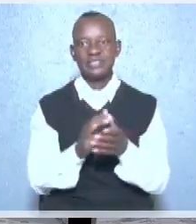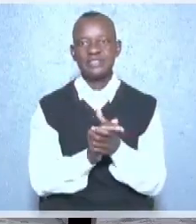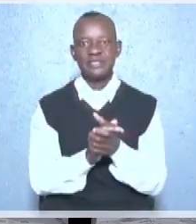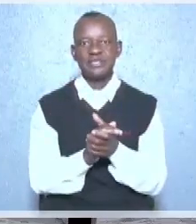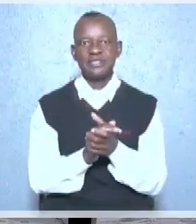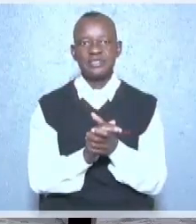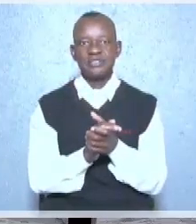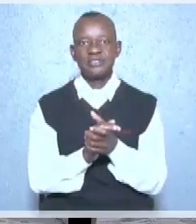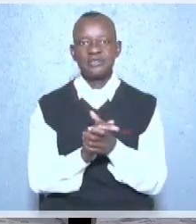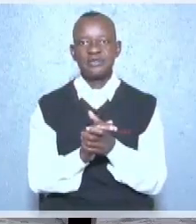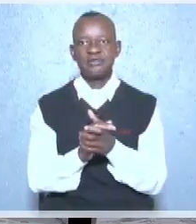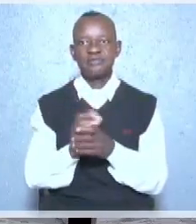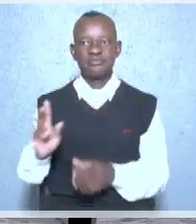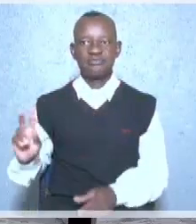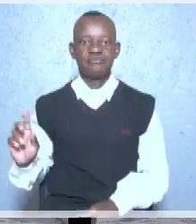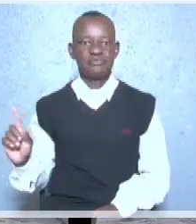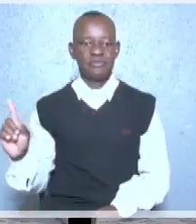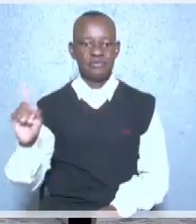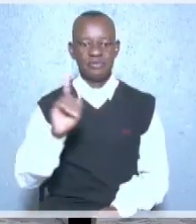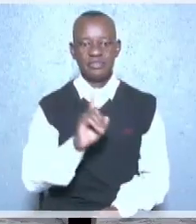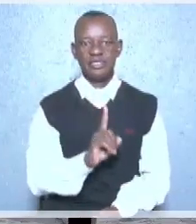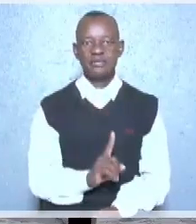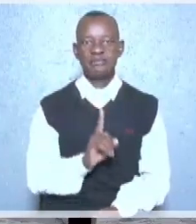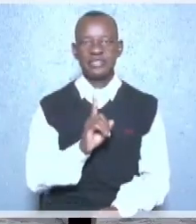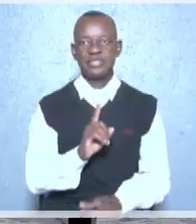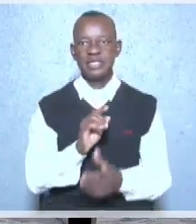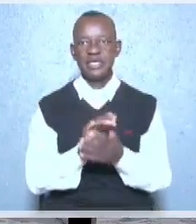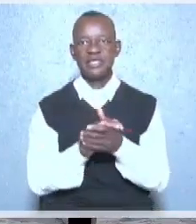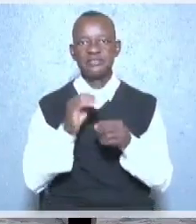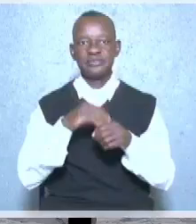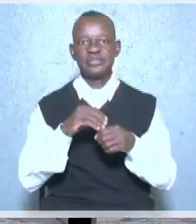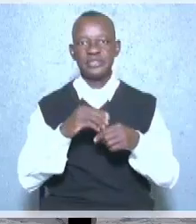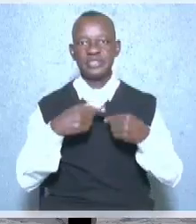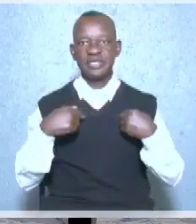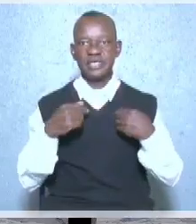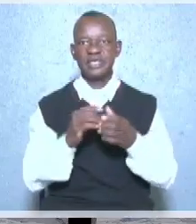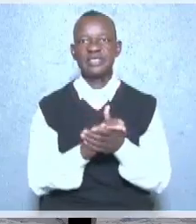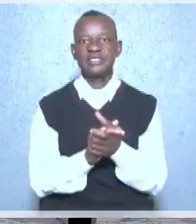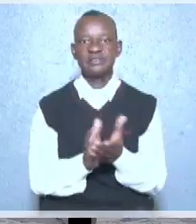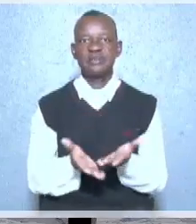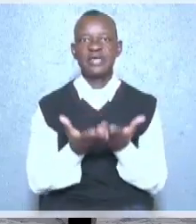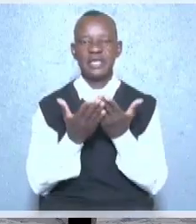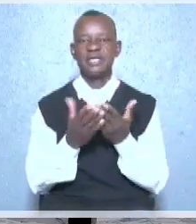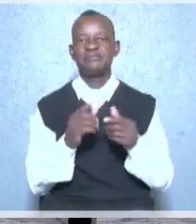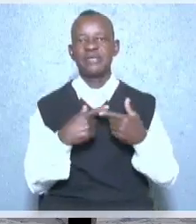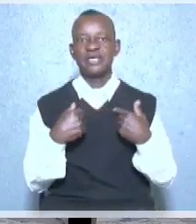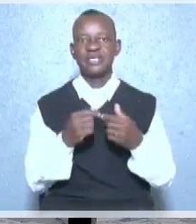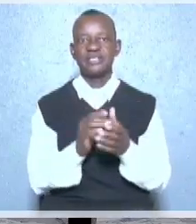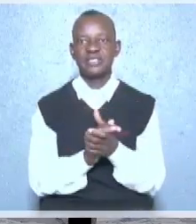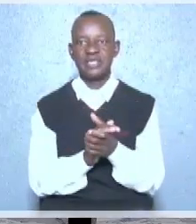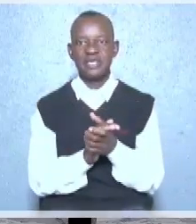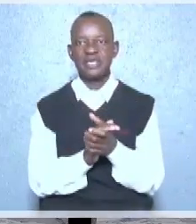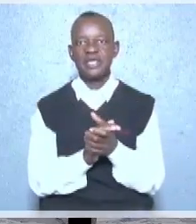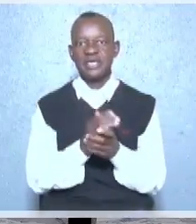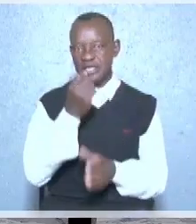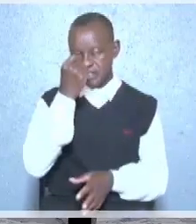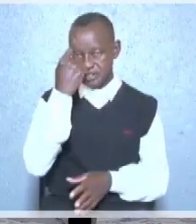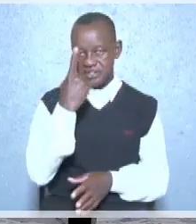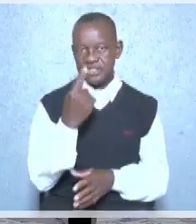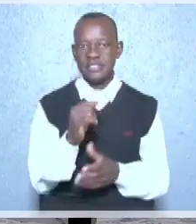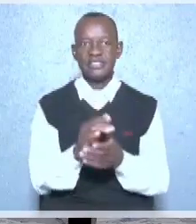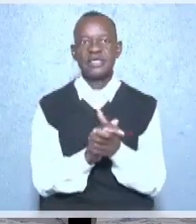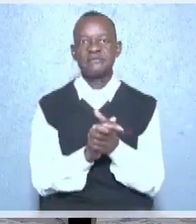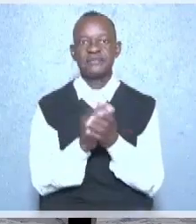share your experiences with this towering figure in the form of Dr. Sam Shavishwina